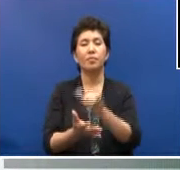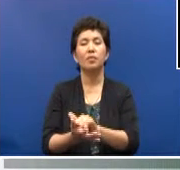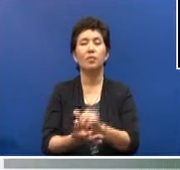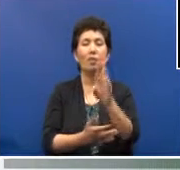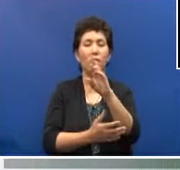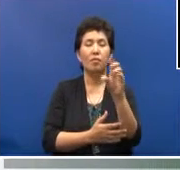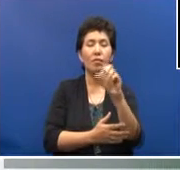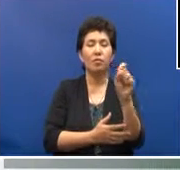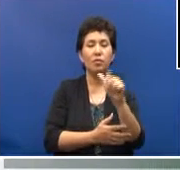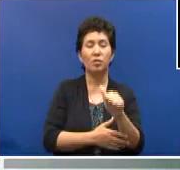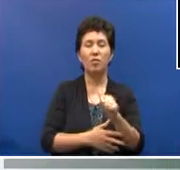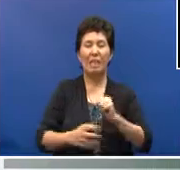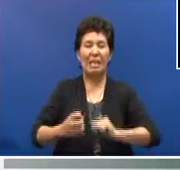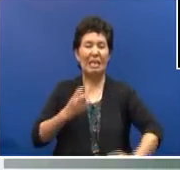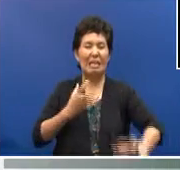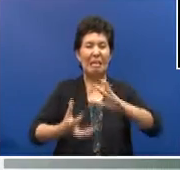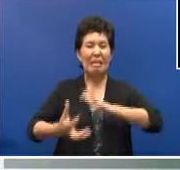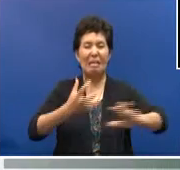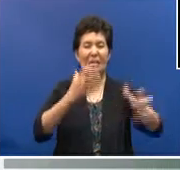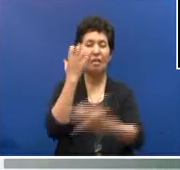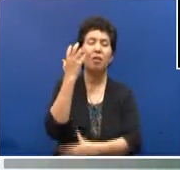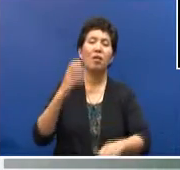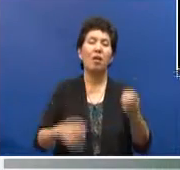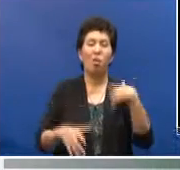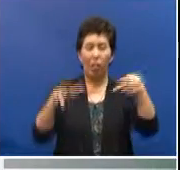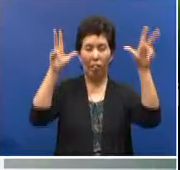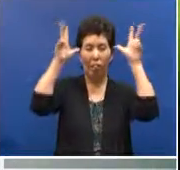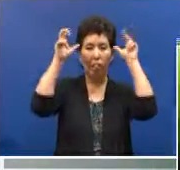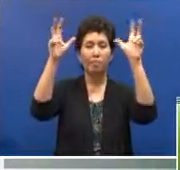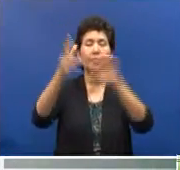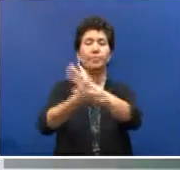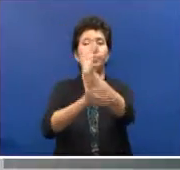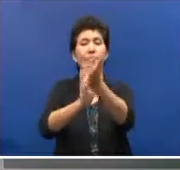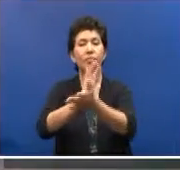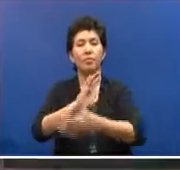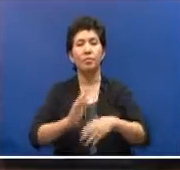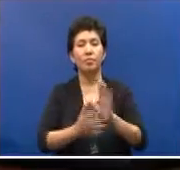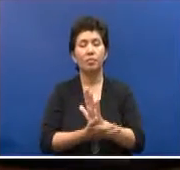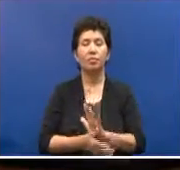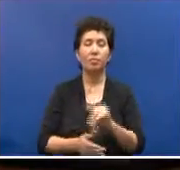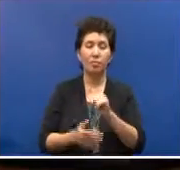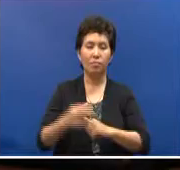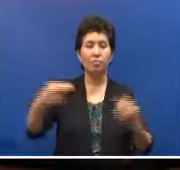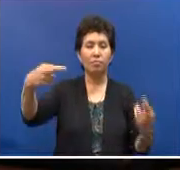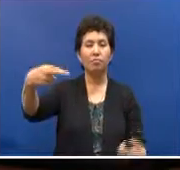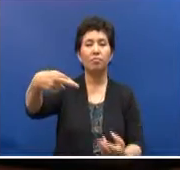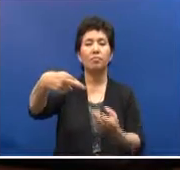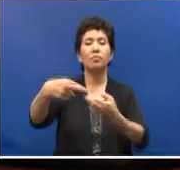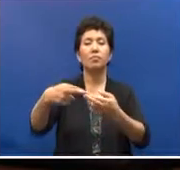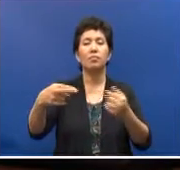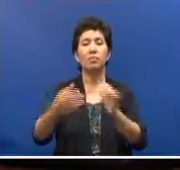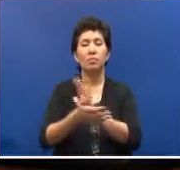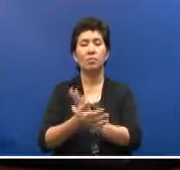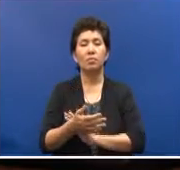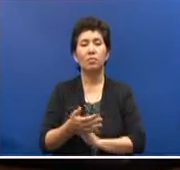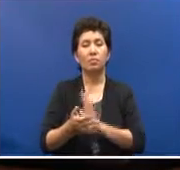racial or ethnic groups violent, poor, or evil. Okay, so the mass media here, this is related to what